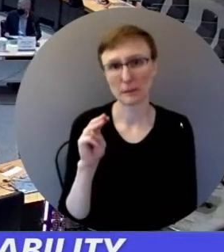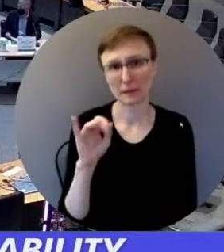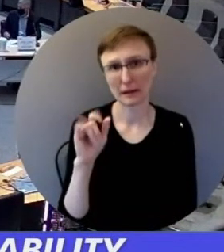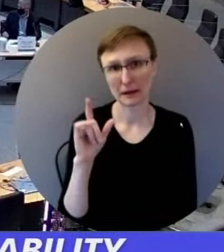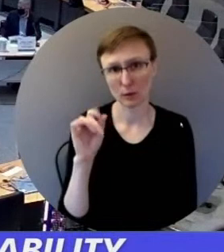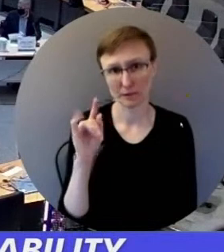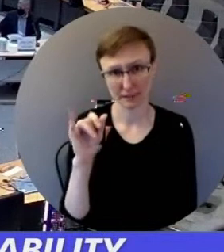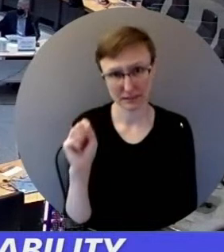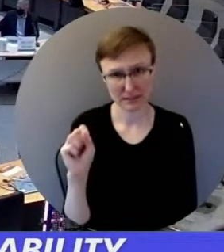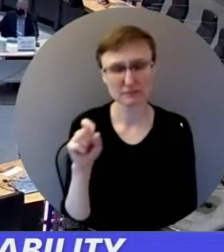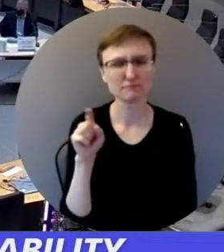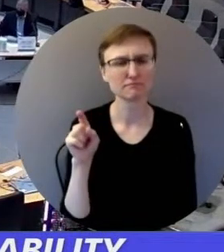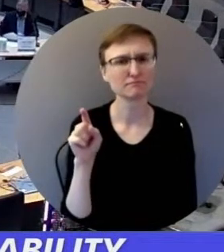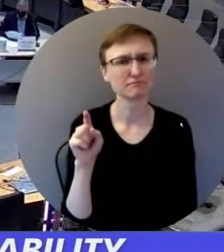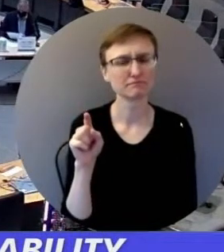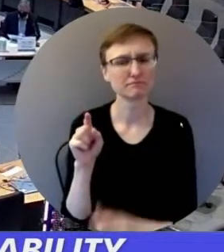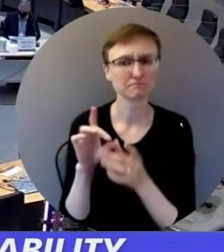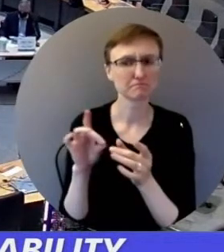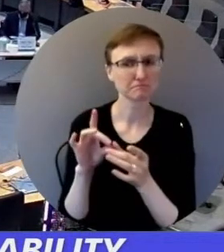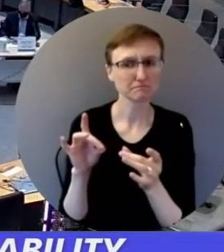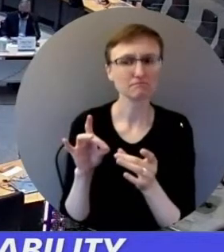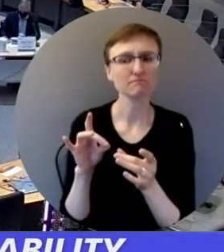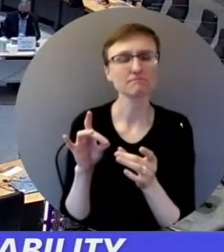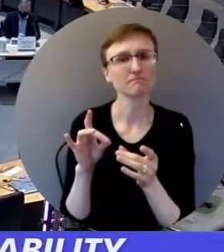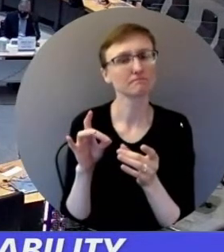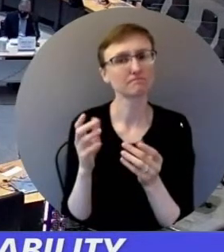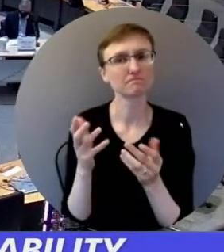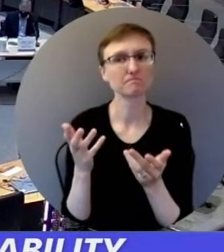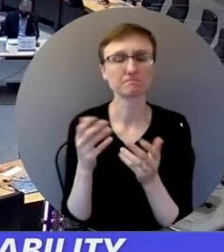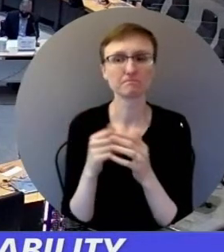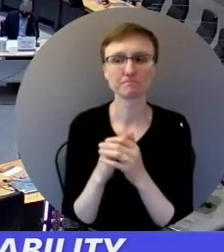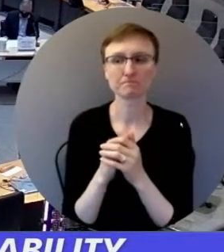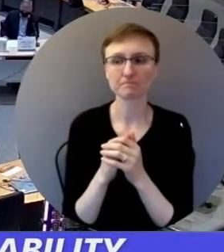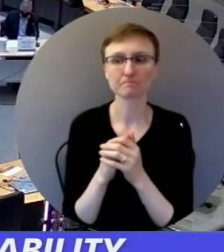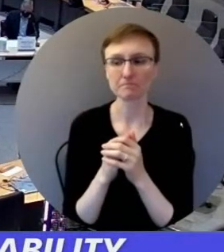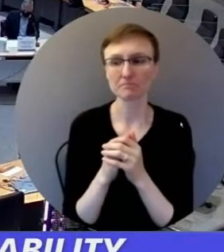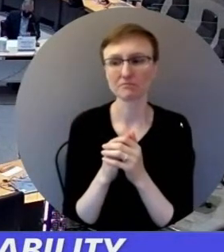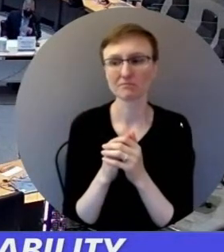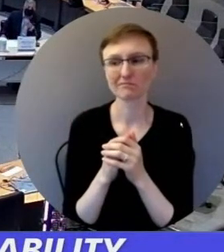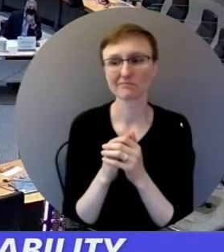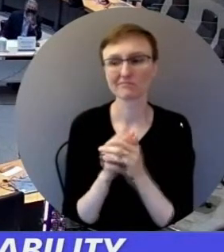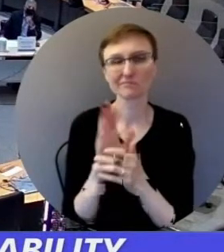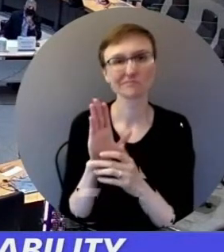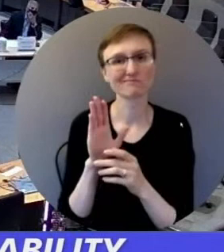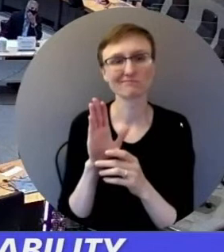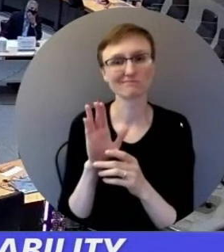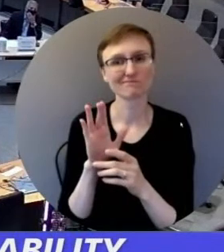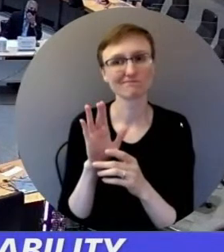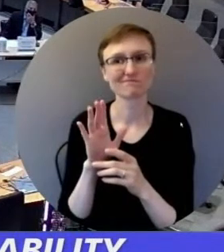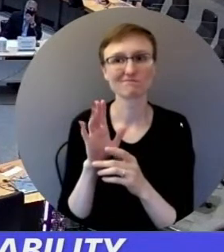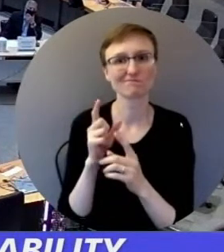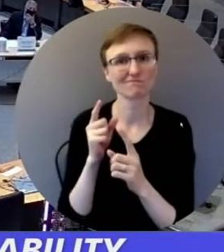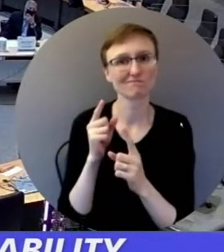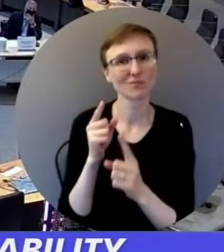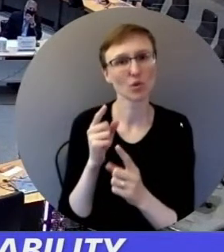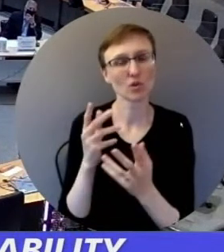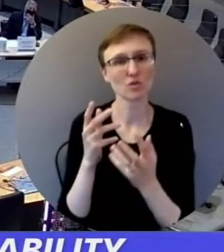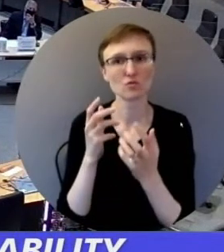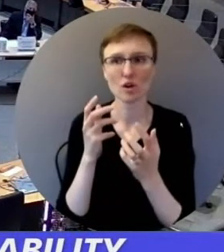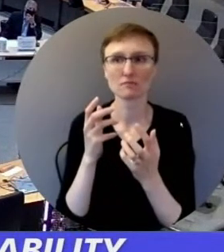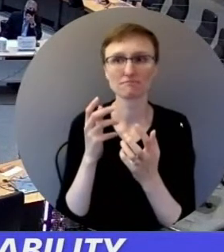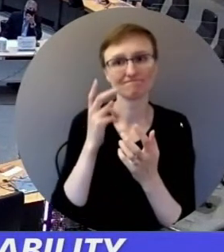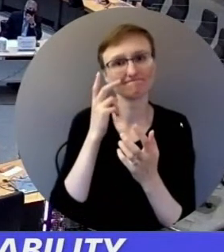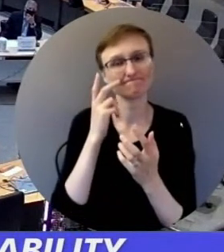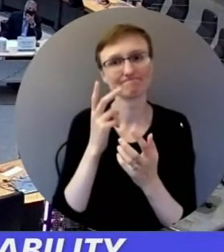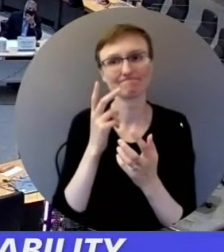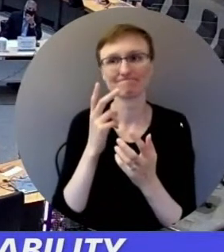what he'd like to see, what he wants to see to be back at pre-pandemic levels, kind of in the fall